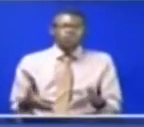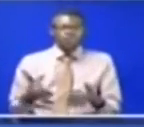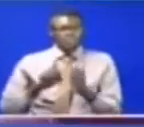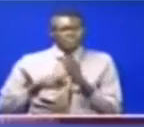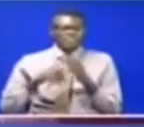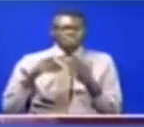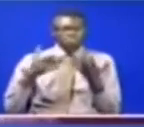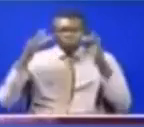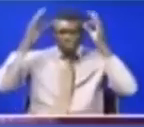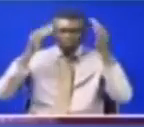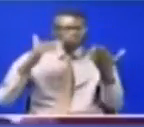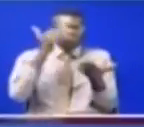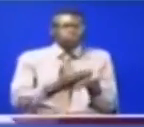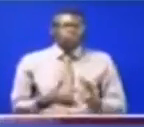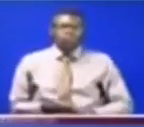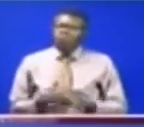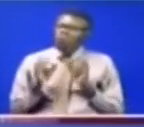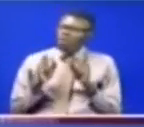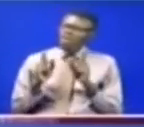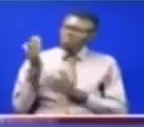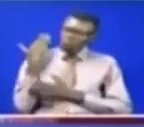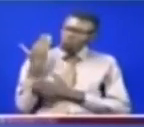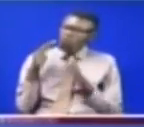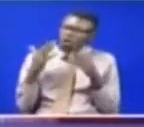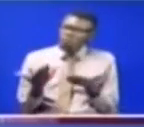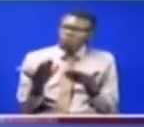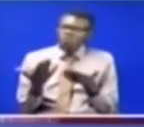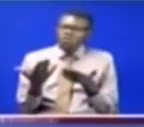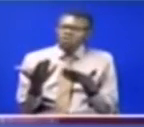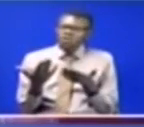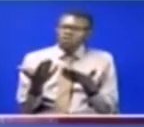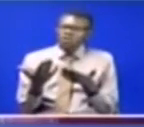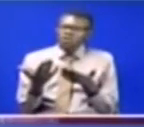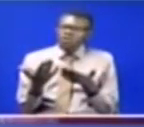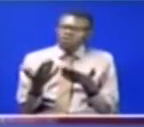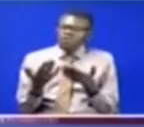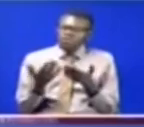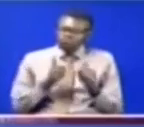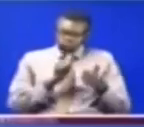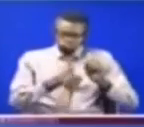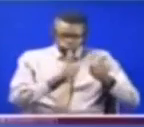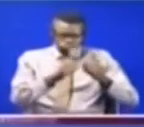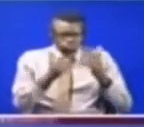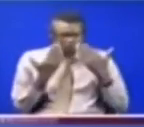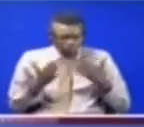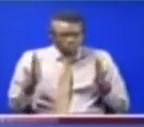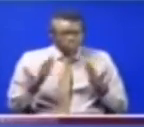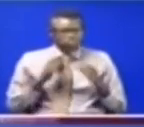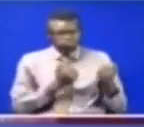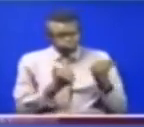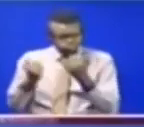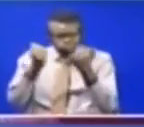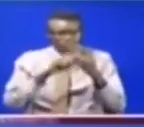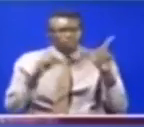decided to stop. What was it like, you know, after racing, once you're done, how was it like? Would you go out,